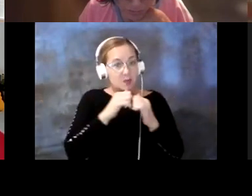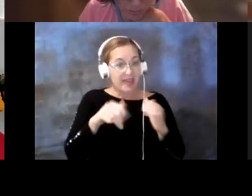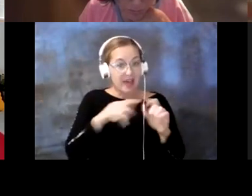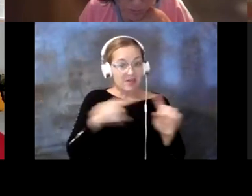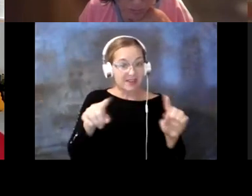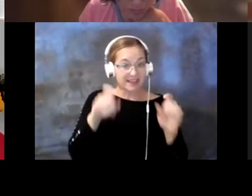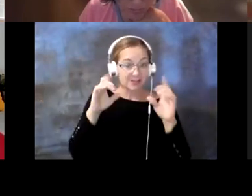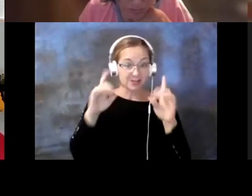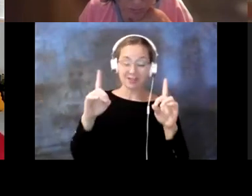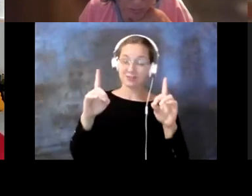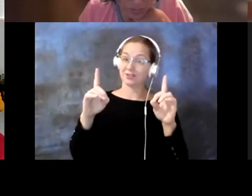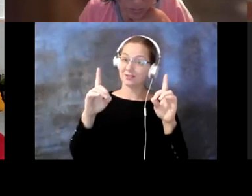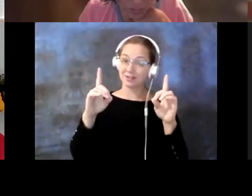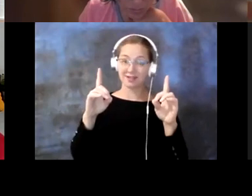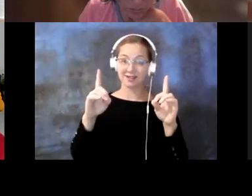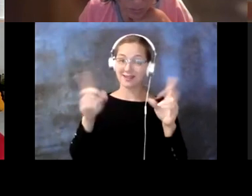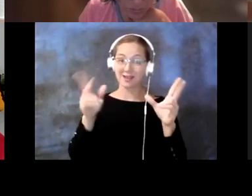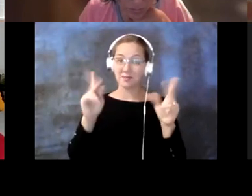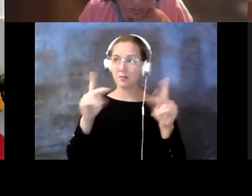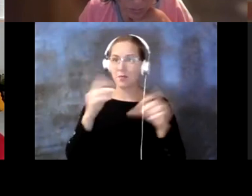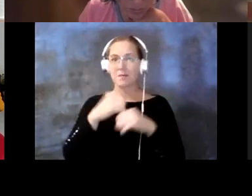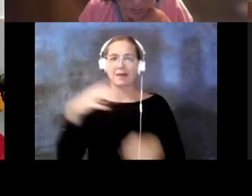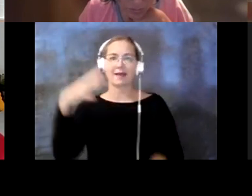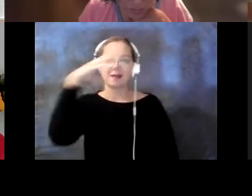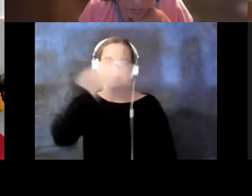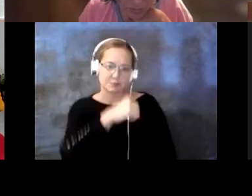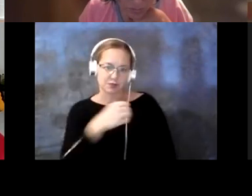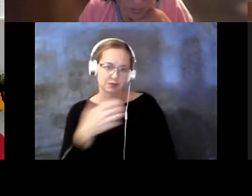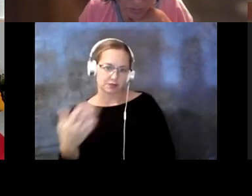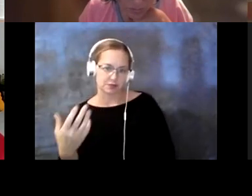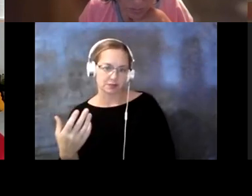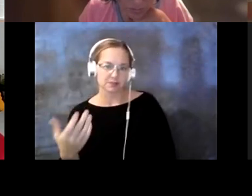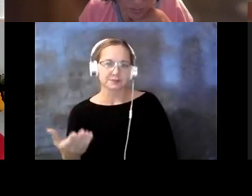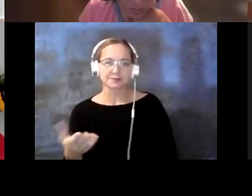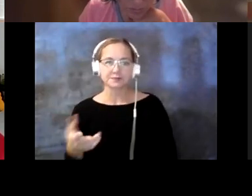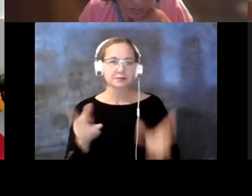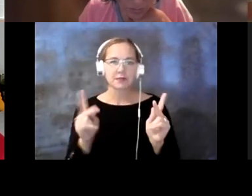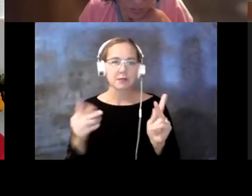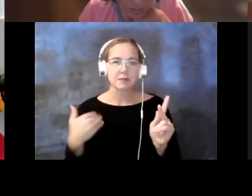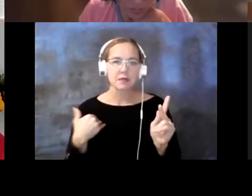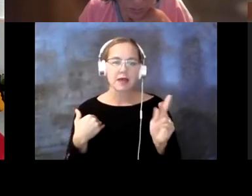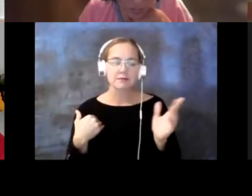education, people make assumptions and people have,